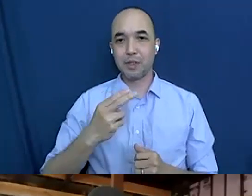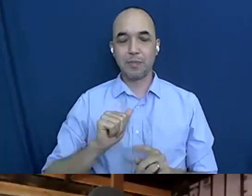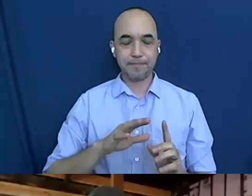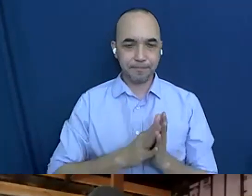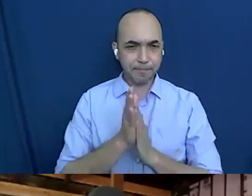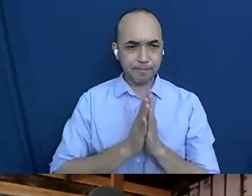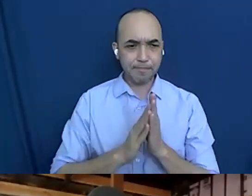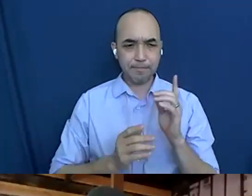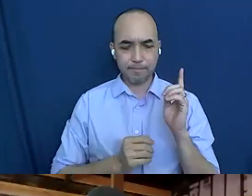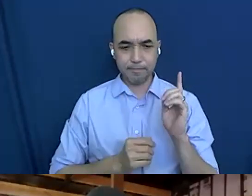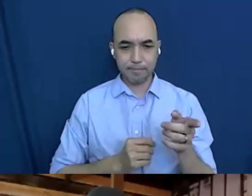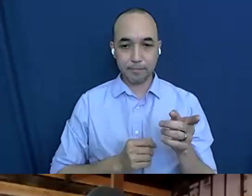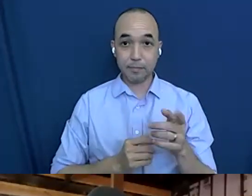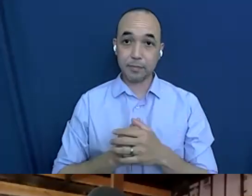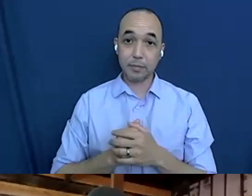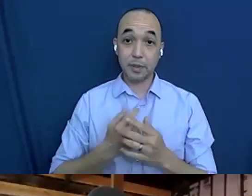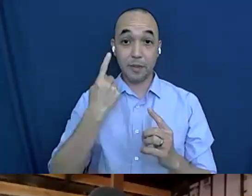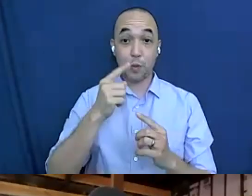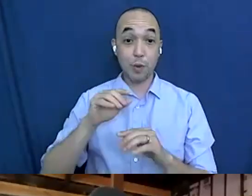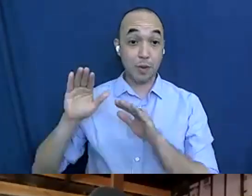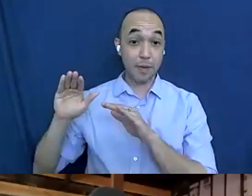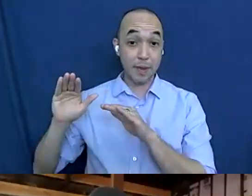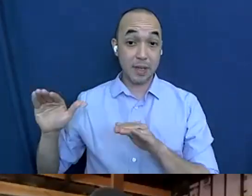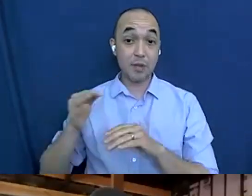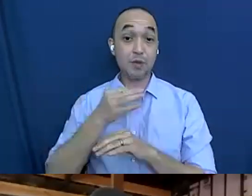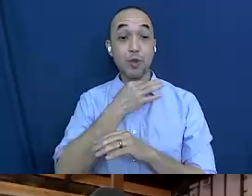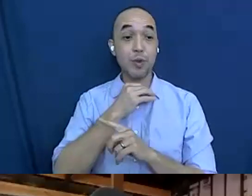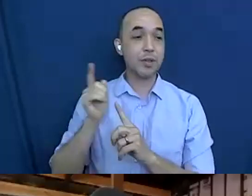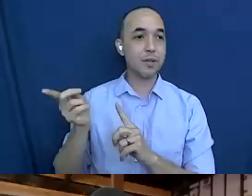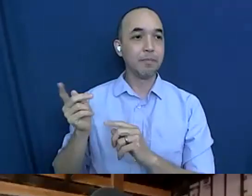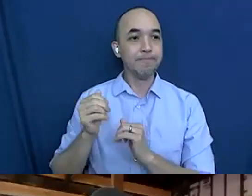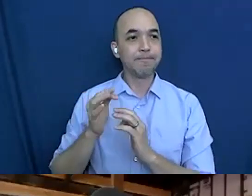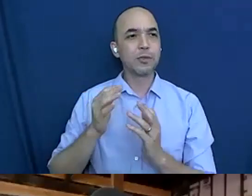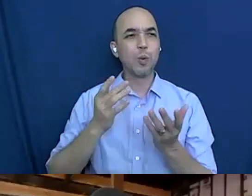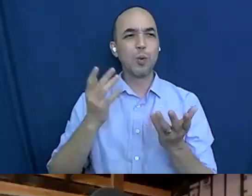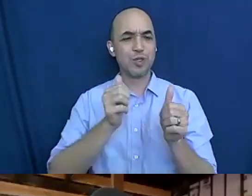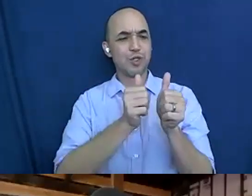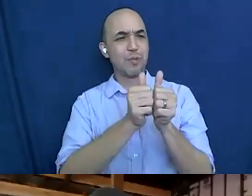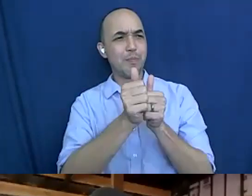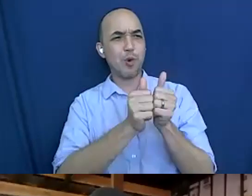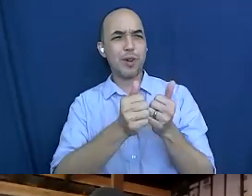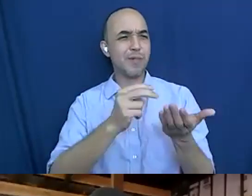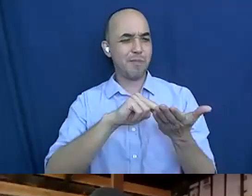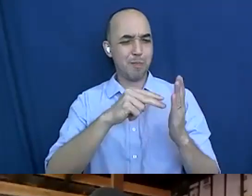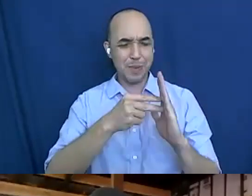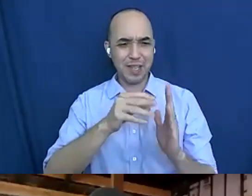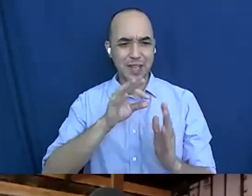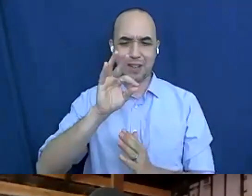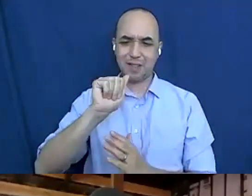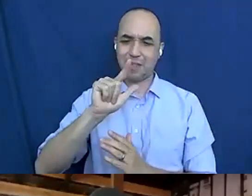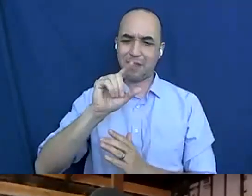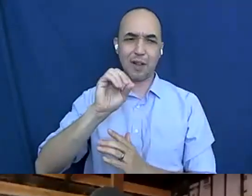can you just for these guys are curious, what is the sport of falconry, like in a nutshell